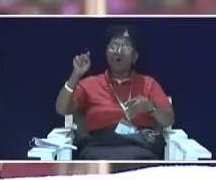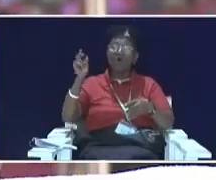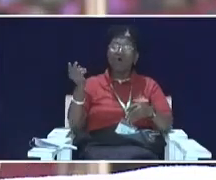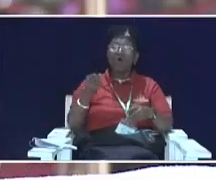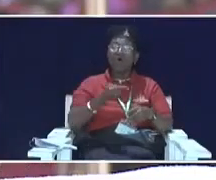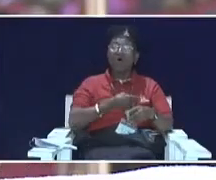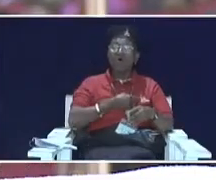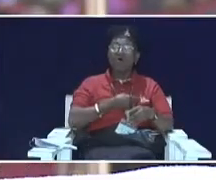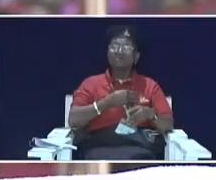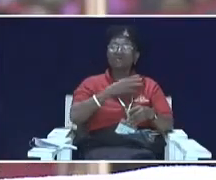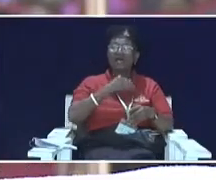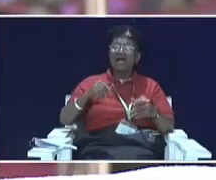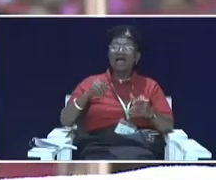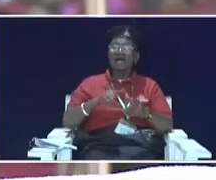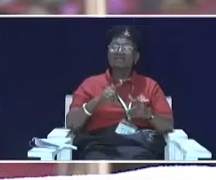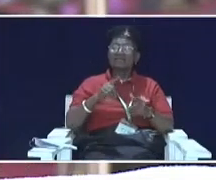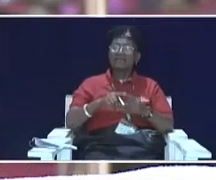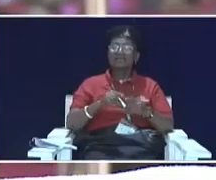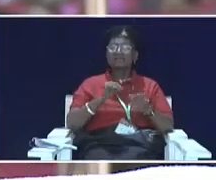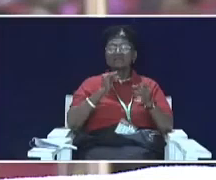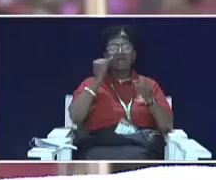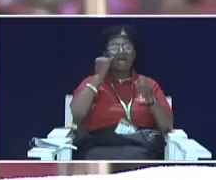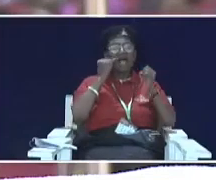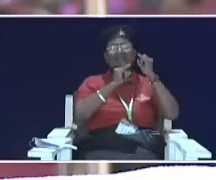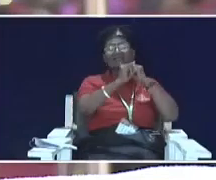And then Isaiah said,